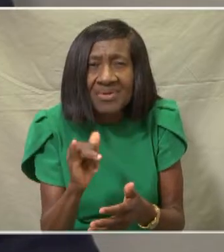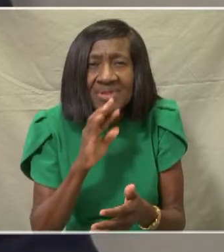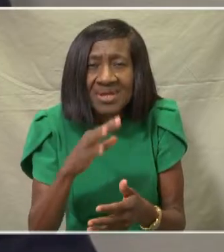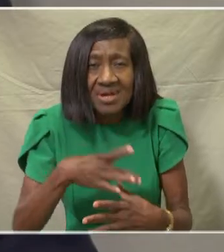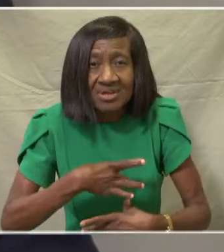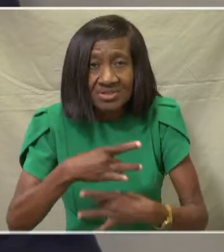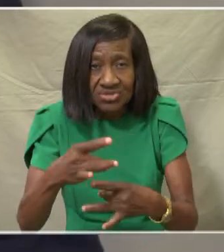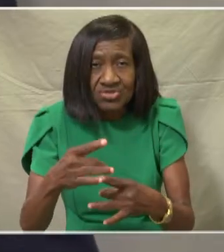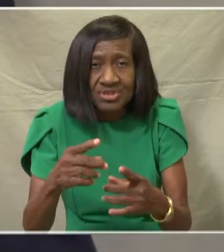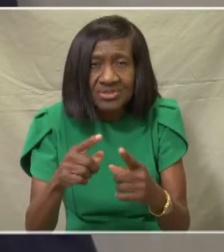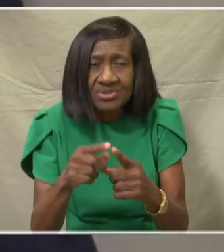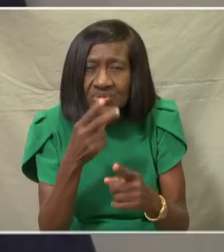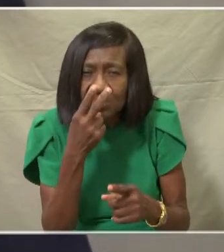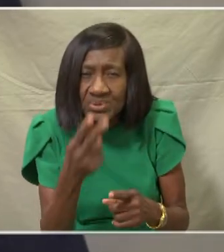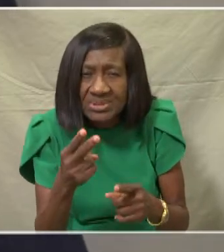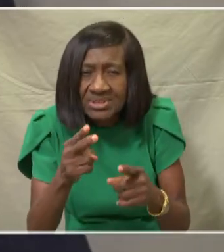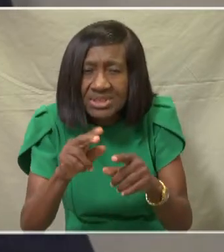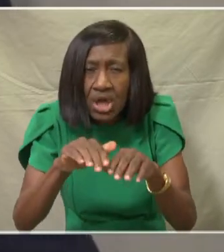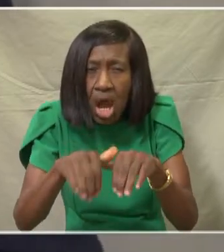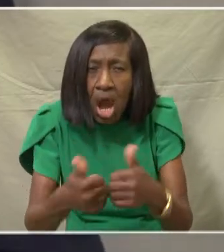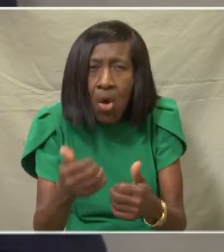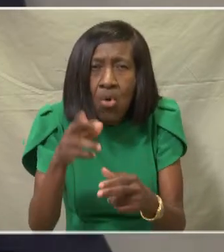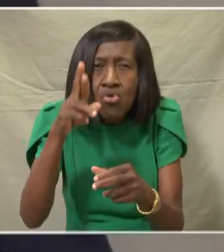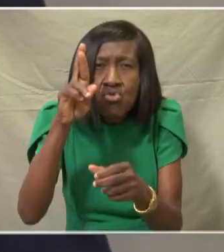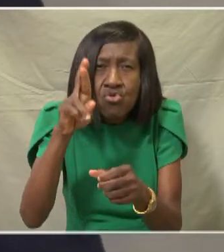work, both here and I suppose around the world.